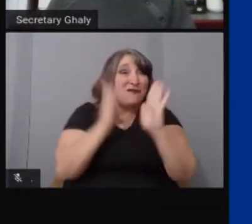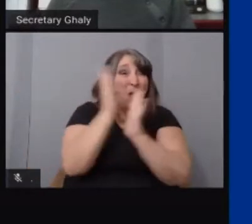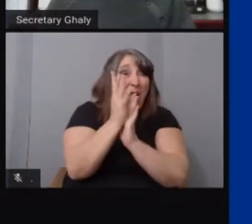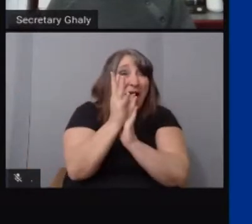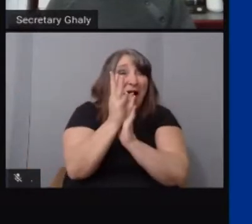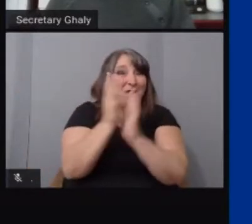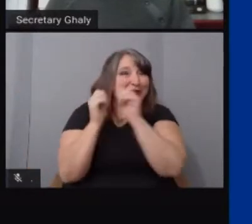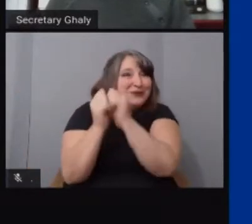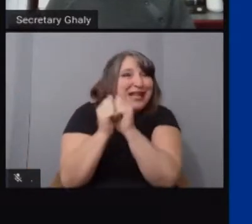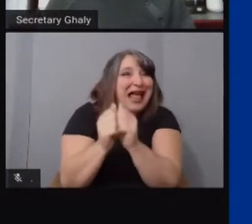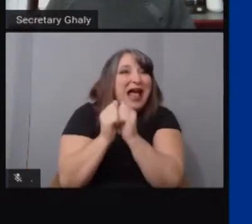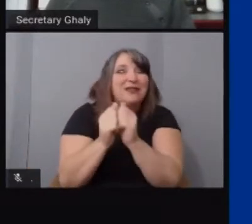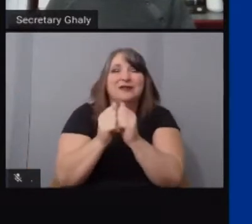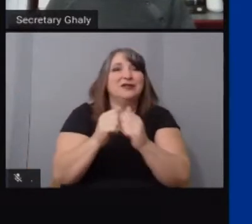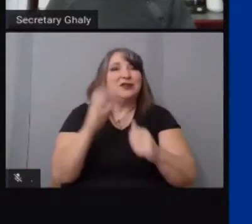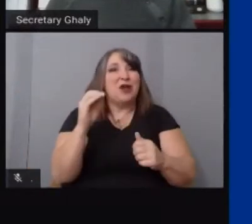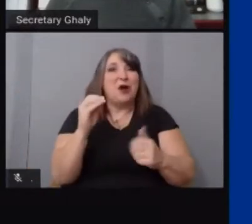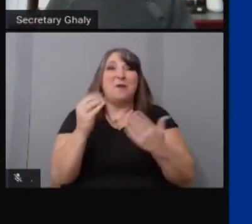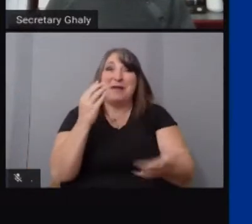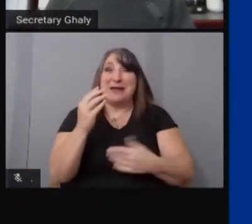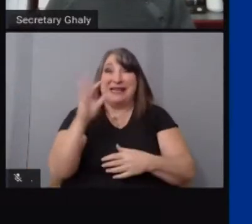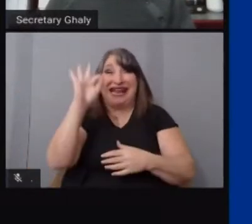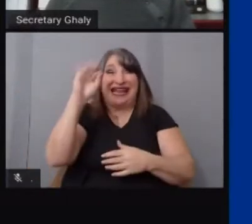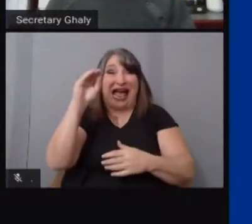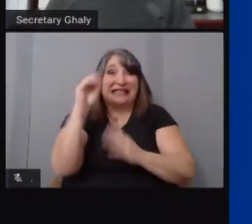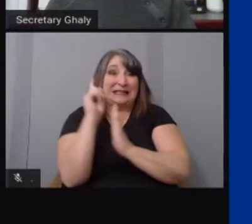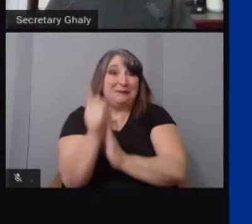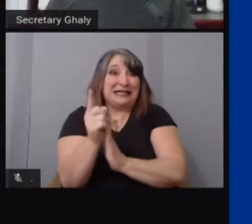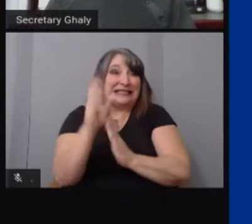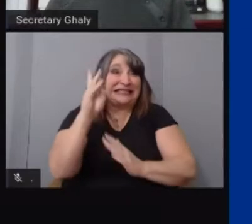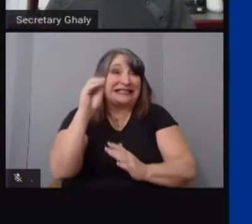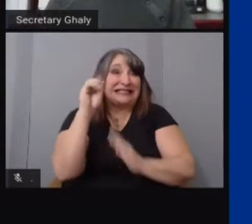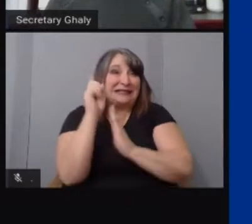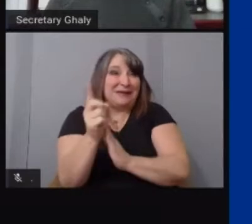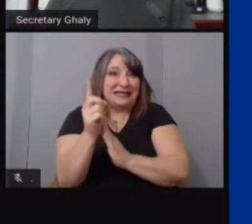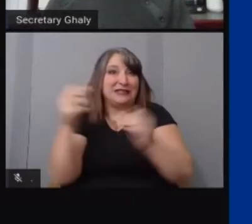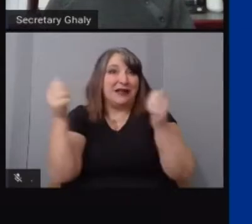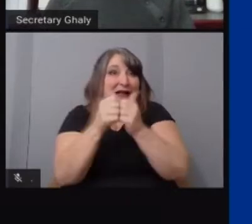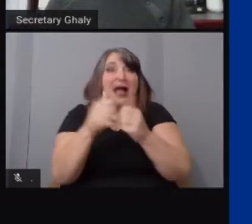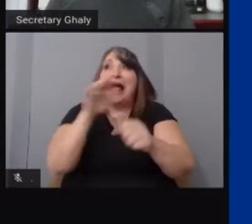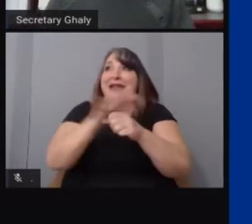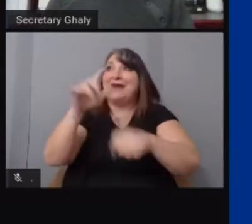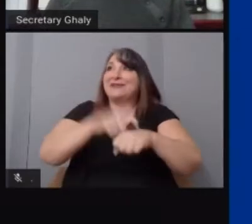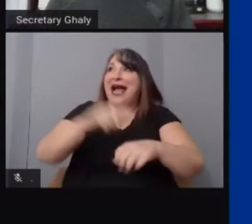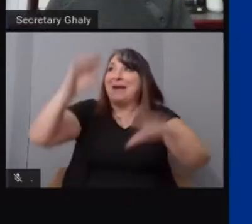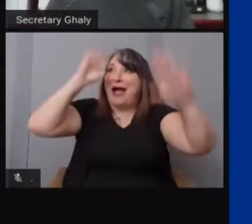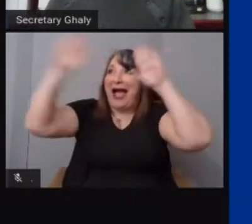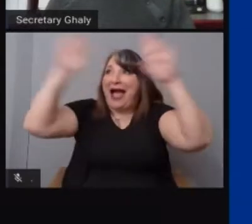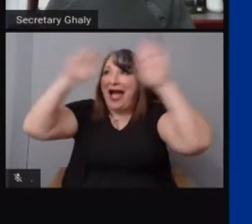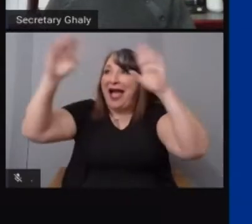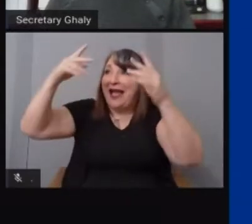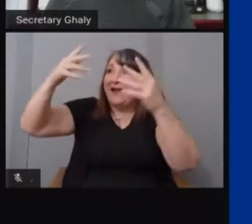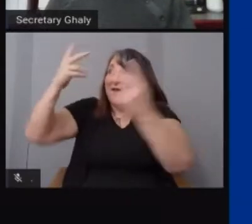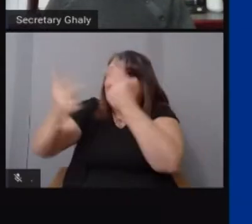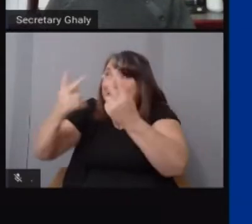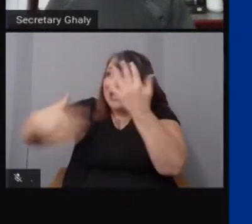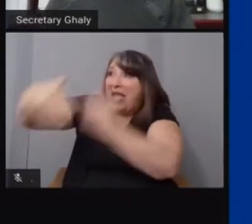it to 60 or 90 minutes. Still enough time to see people that maybe you haven't seen in some